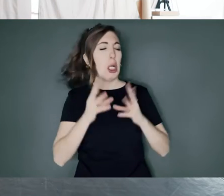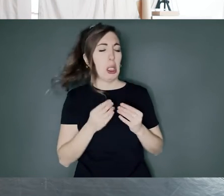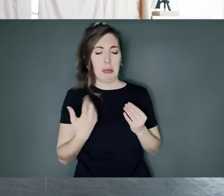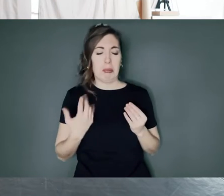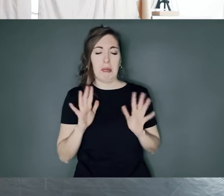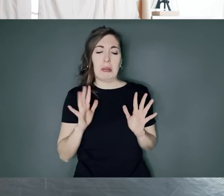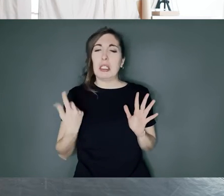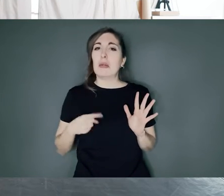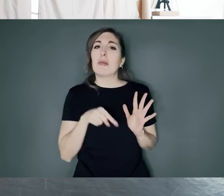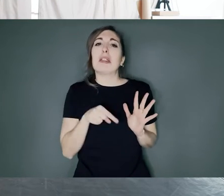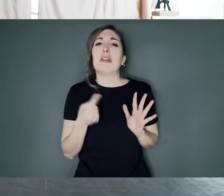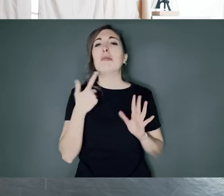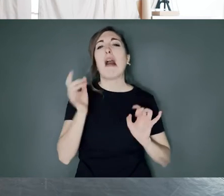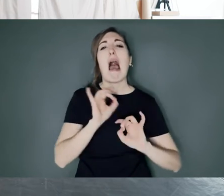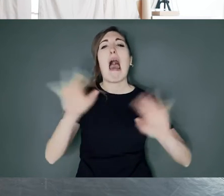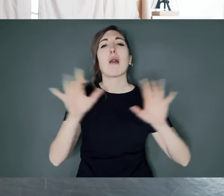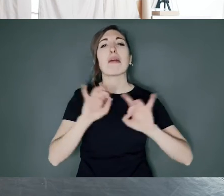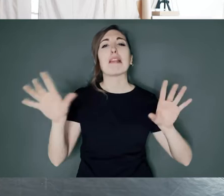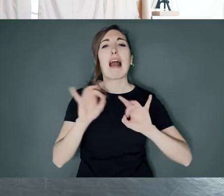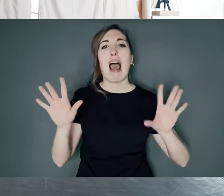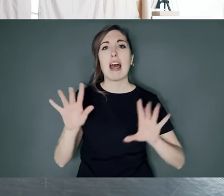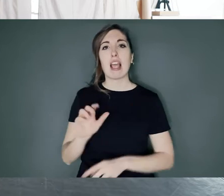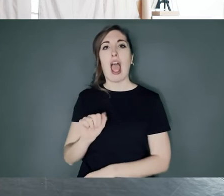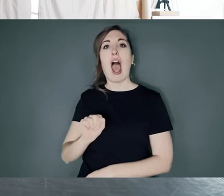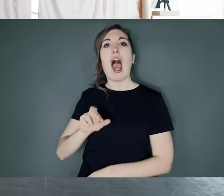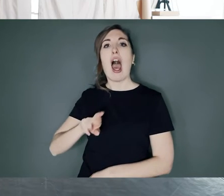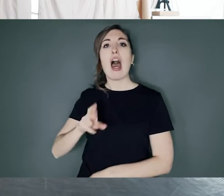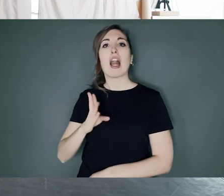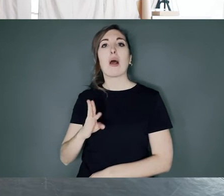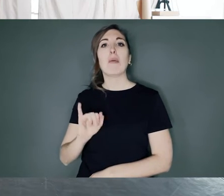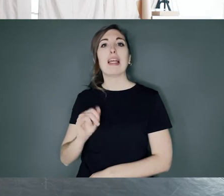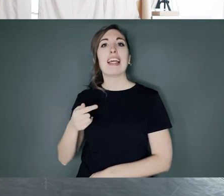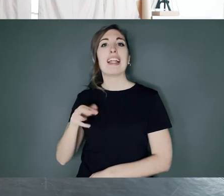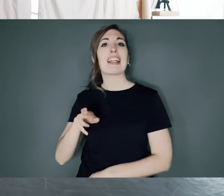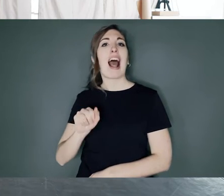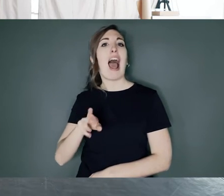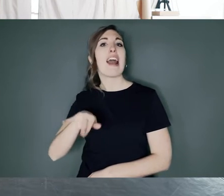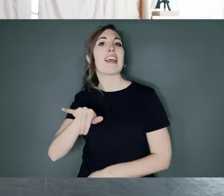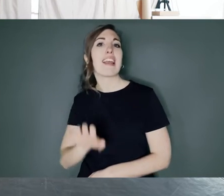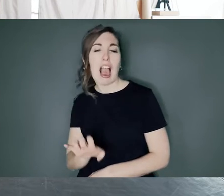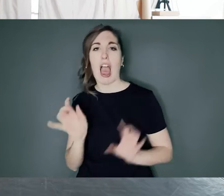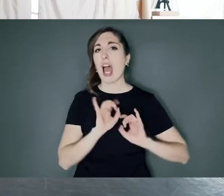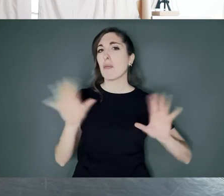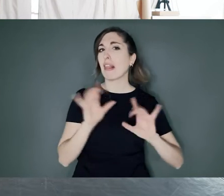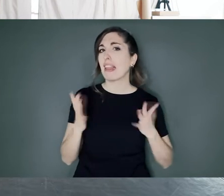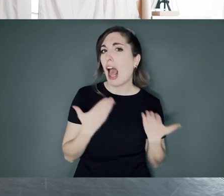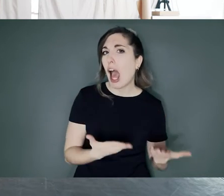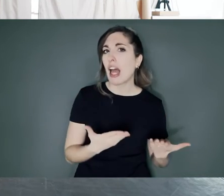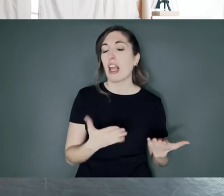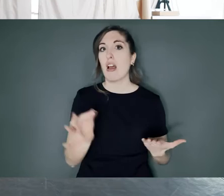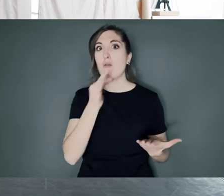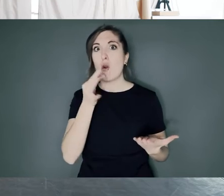emotion. And everything else is essentially arbitrary.